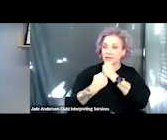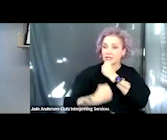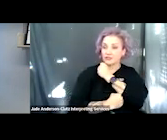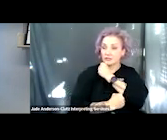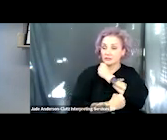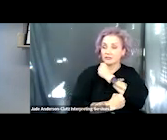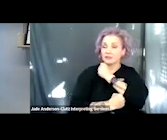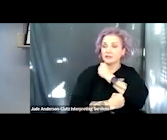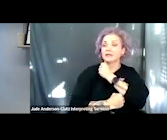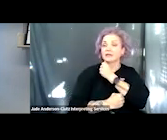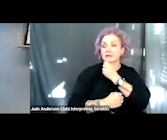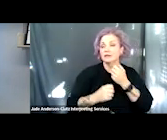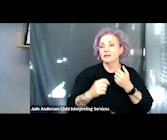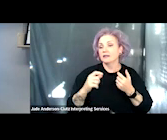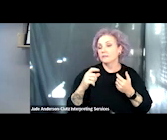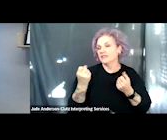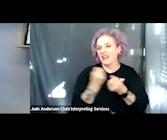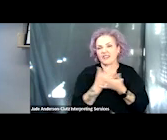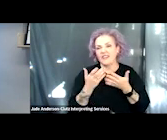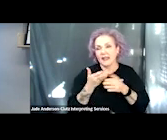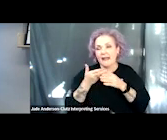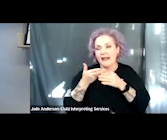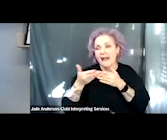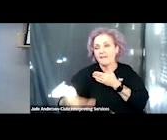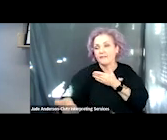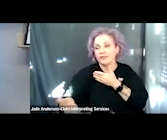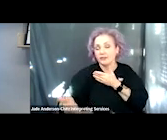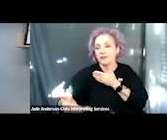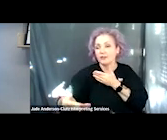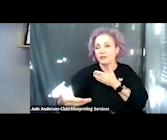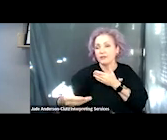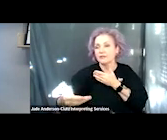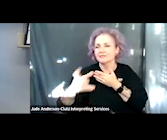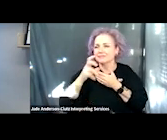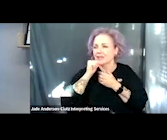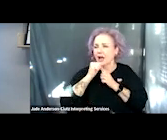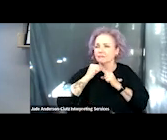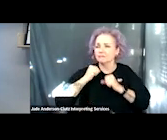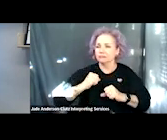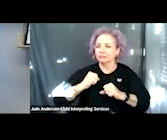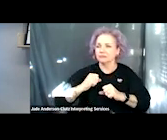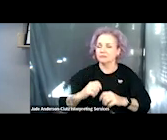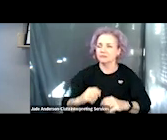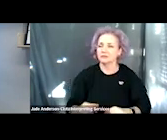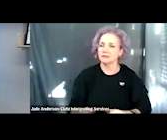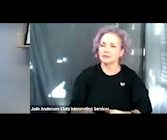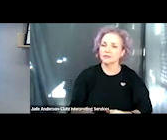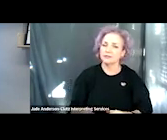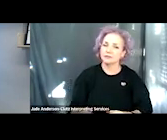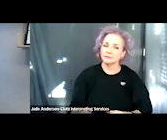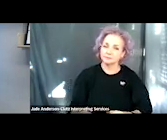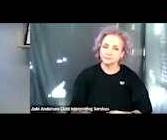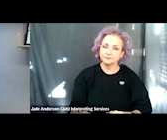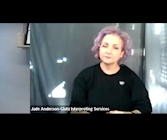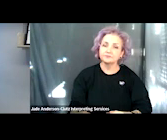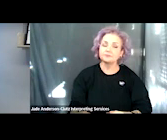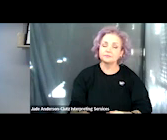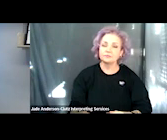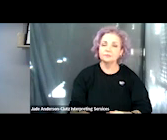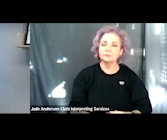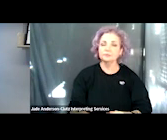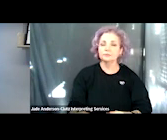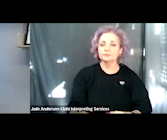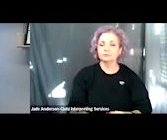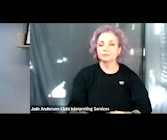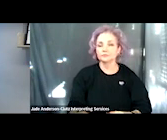sort of the strength of the association. Now, I just showed you there's so many studies that have actually looked at this. And you're wondering, we're screwed.